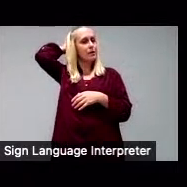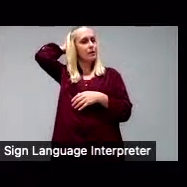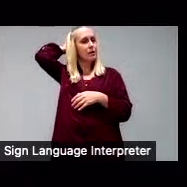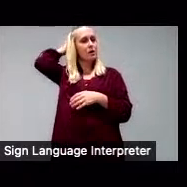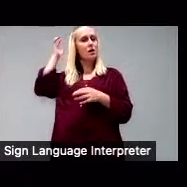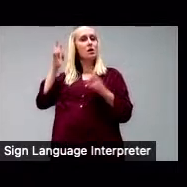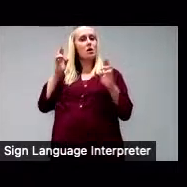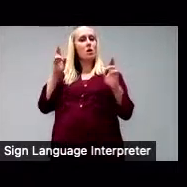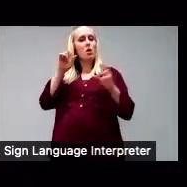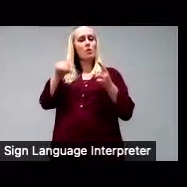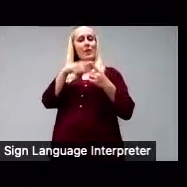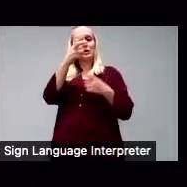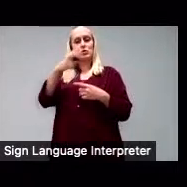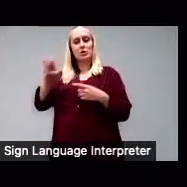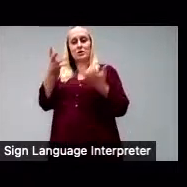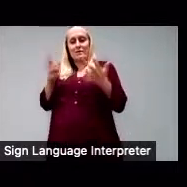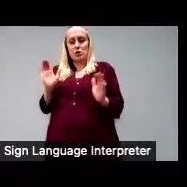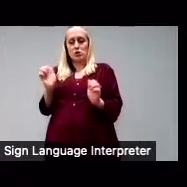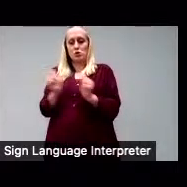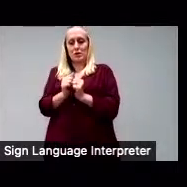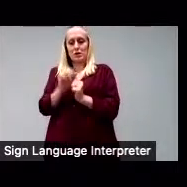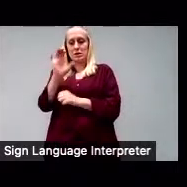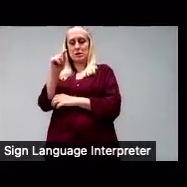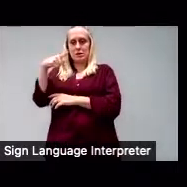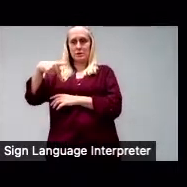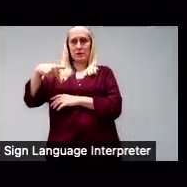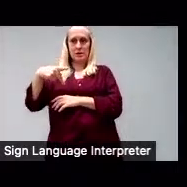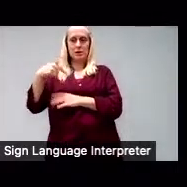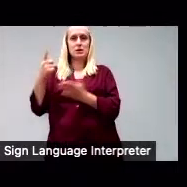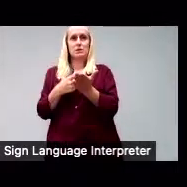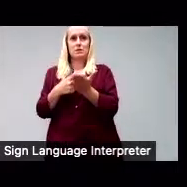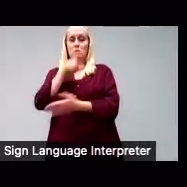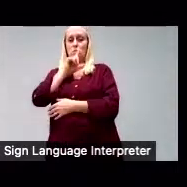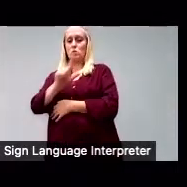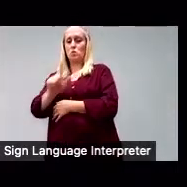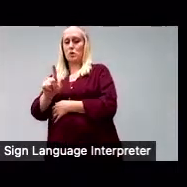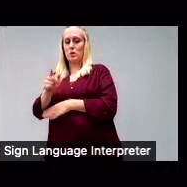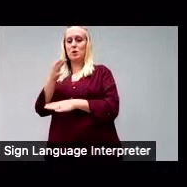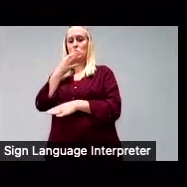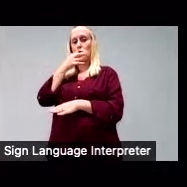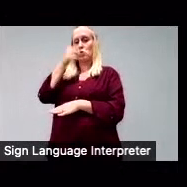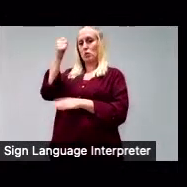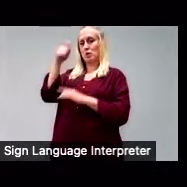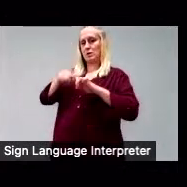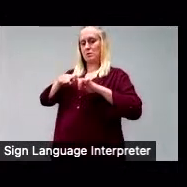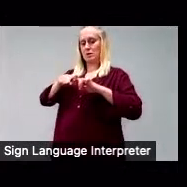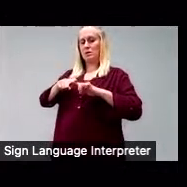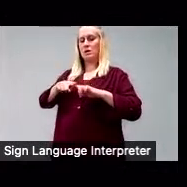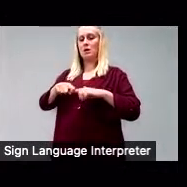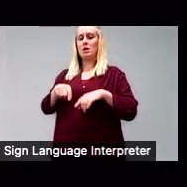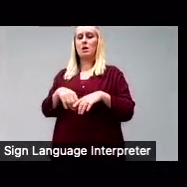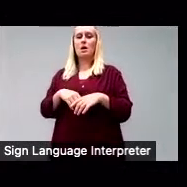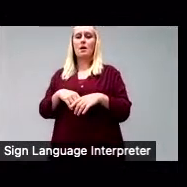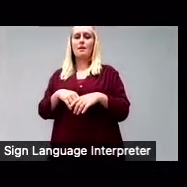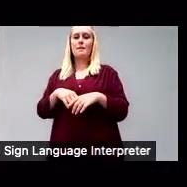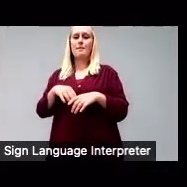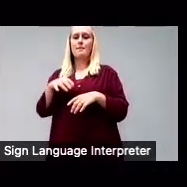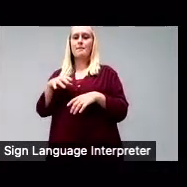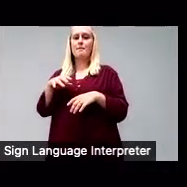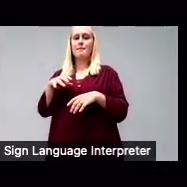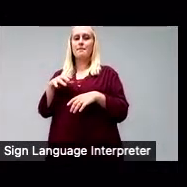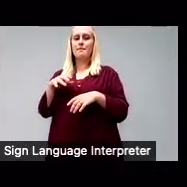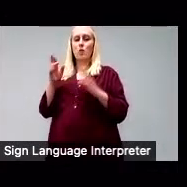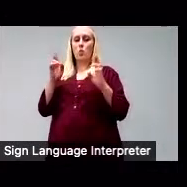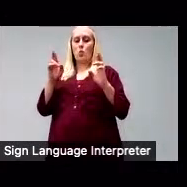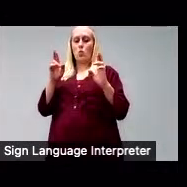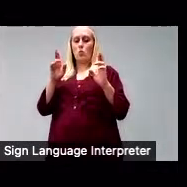they transition out of our program, sometimes it's at 21, sometimes it's sooner if we were able to set something up sooner. But the hope is